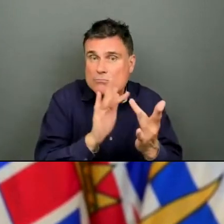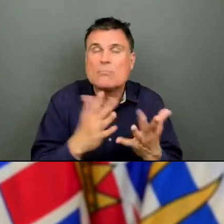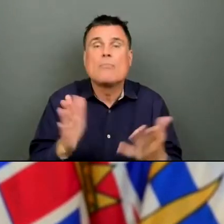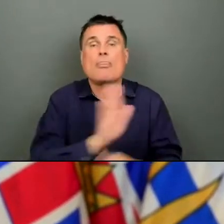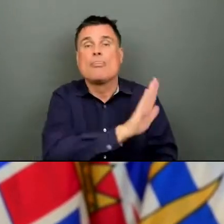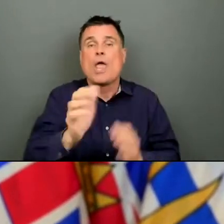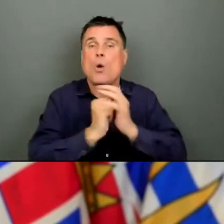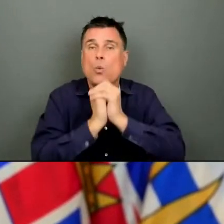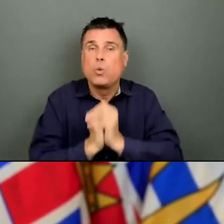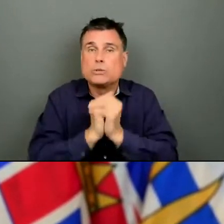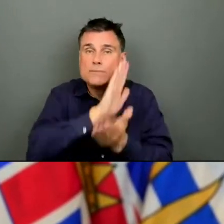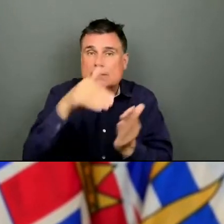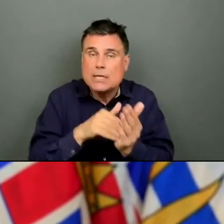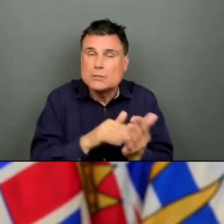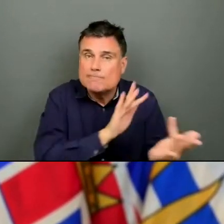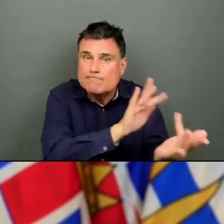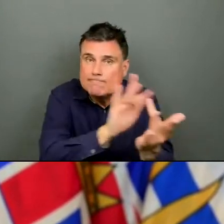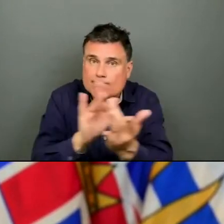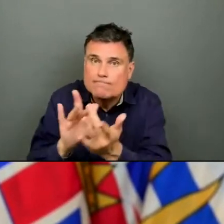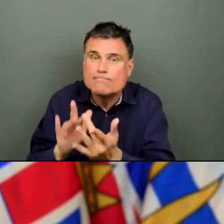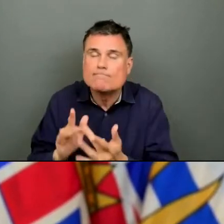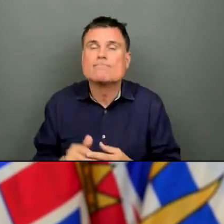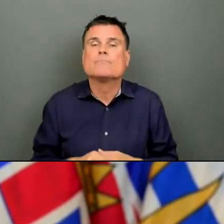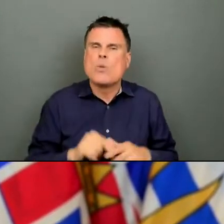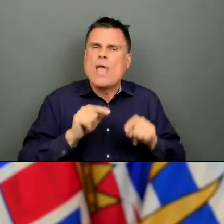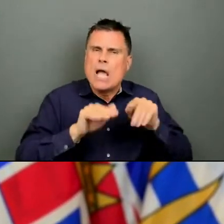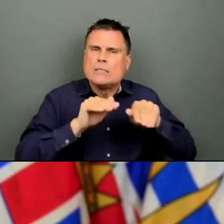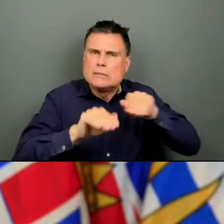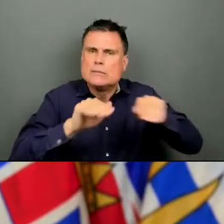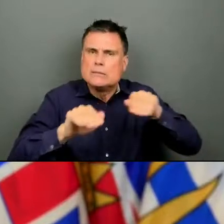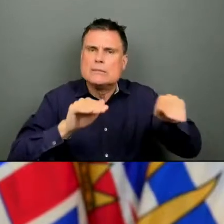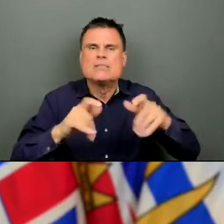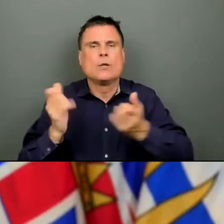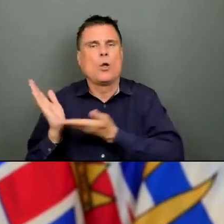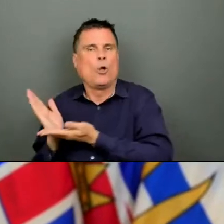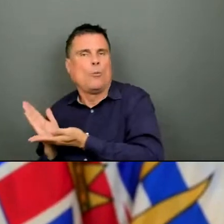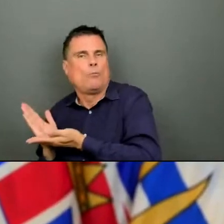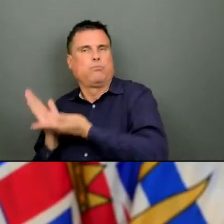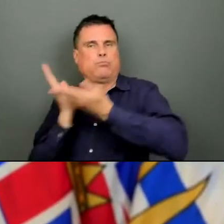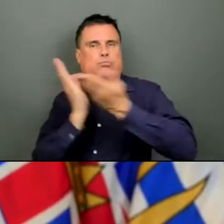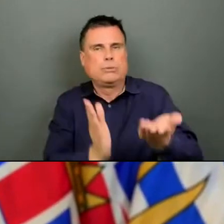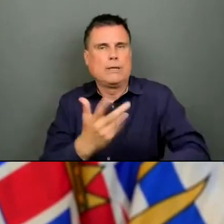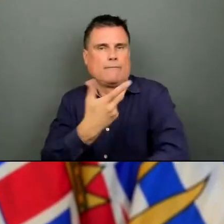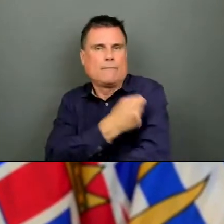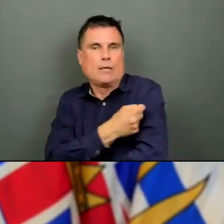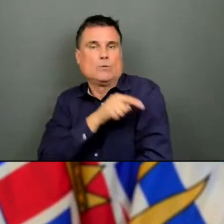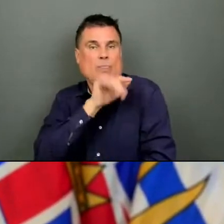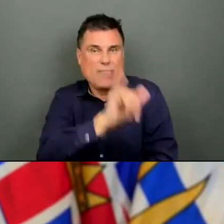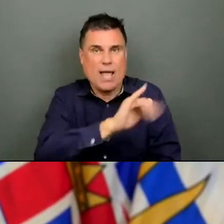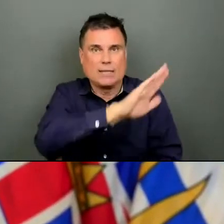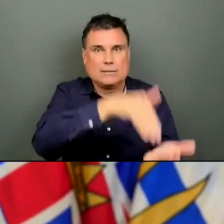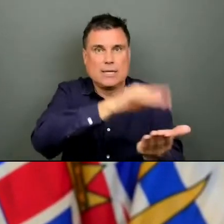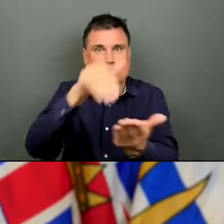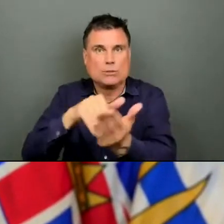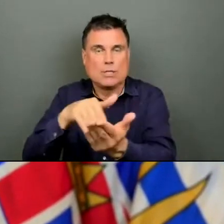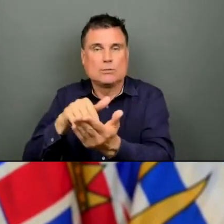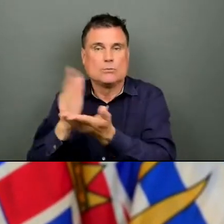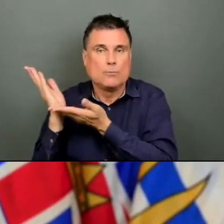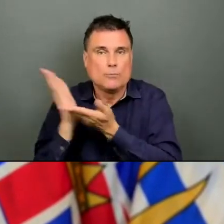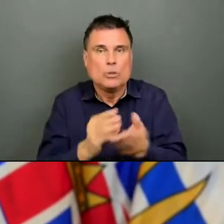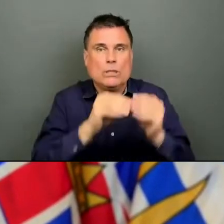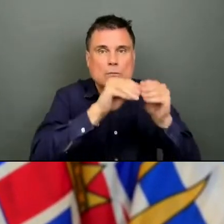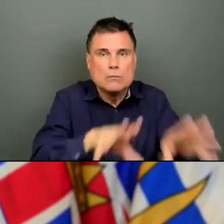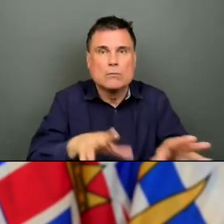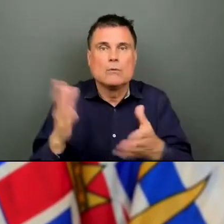are in different communities to bring vaccine to them. We know that most people are doing the right thing and getting on board and coming to